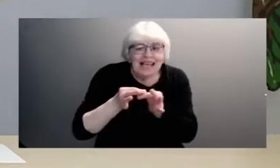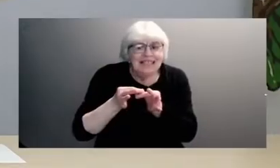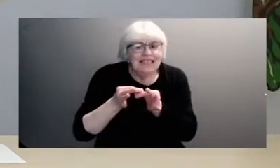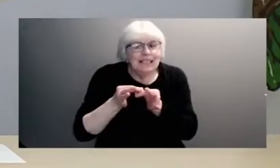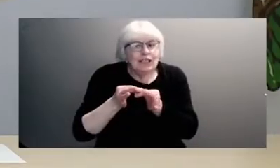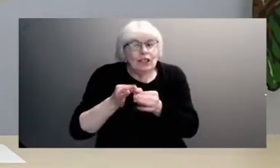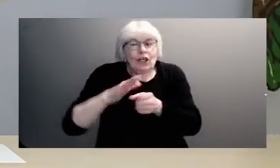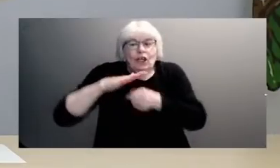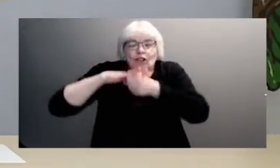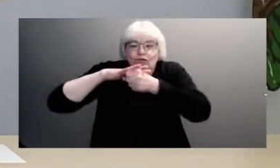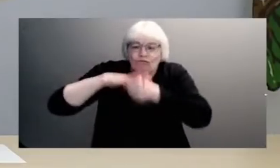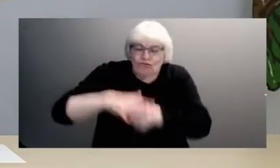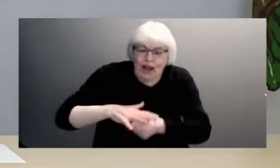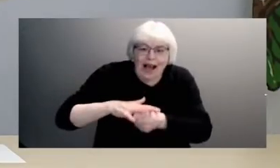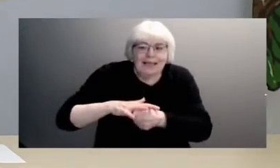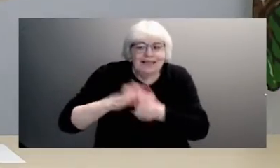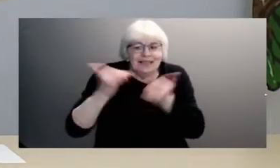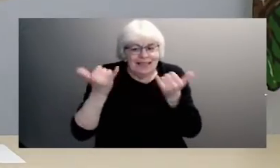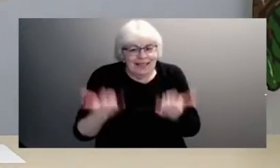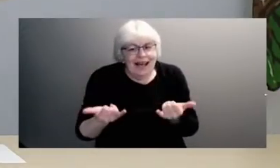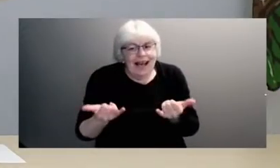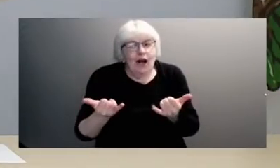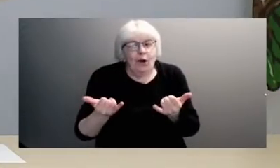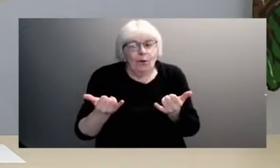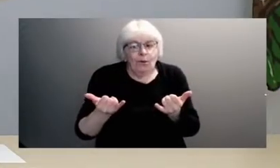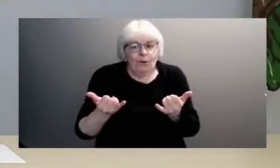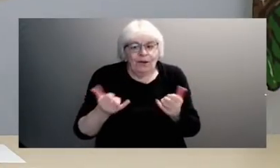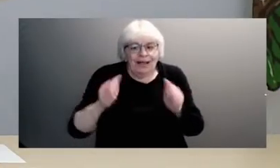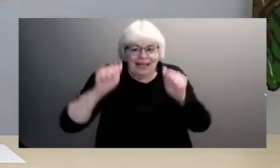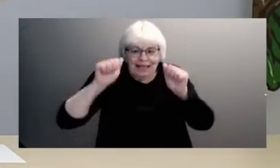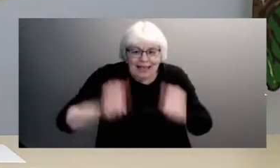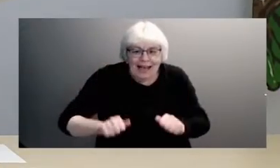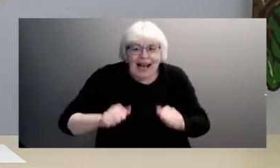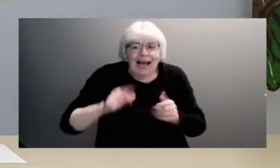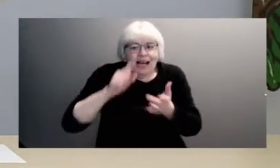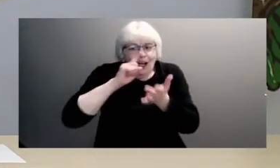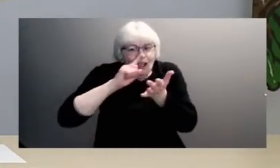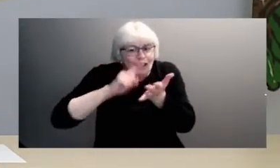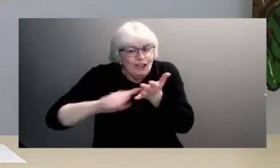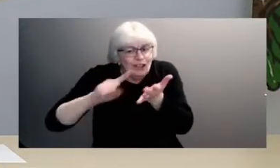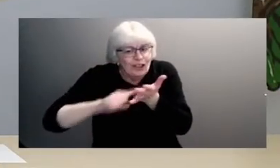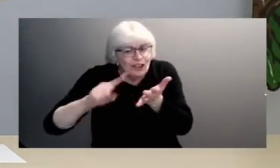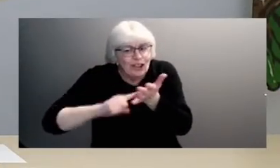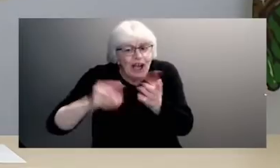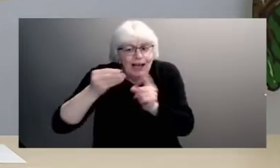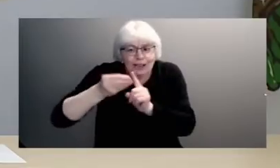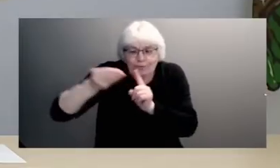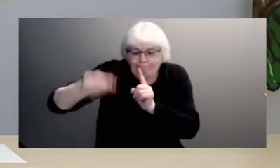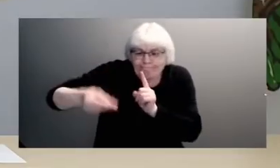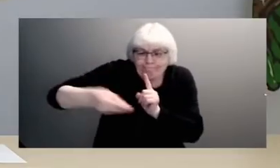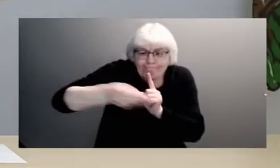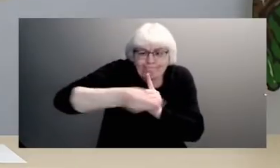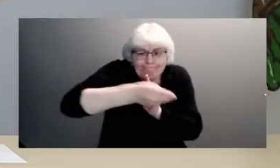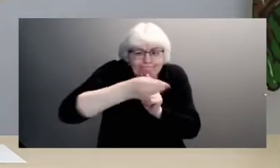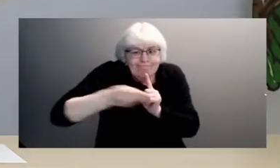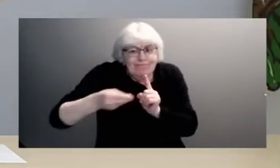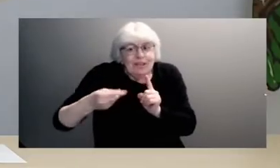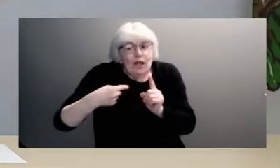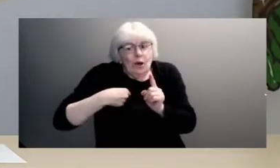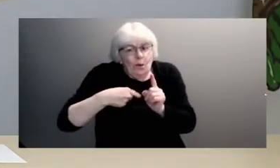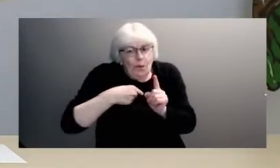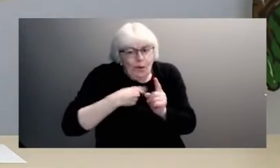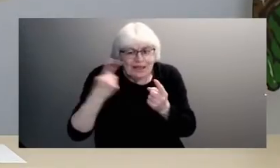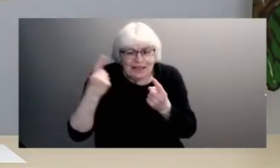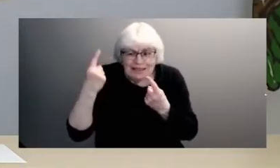tracing. However, we are considering alternatives to identify close and casual contacts if the current levels of transmission